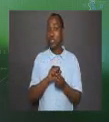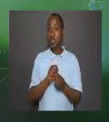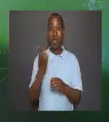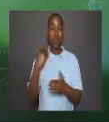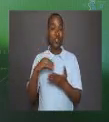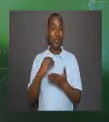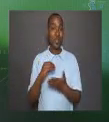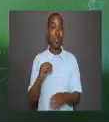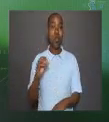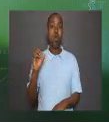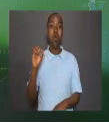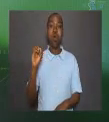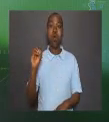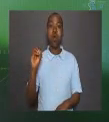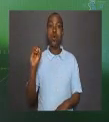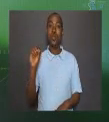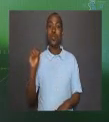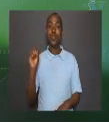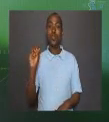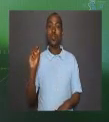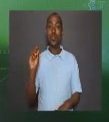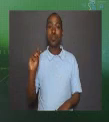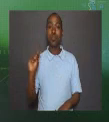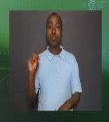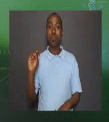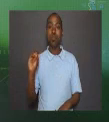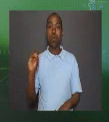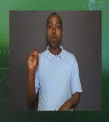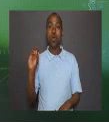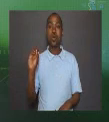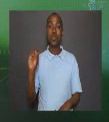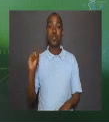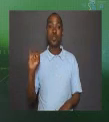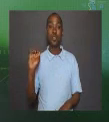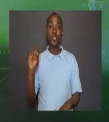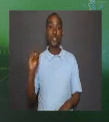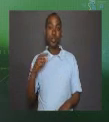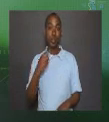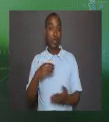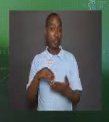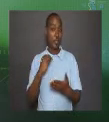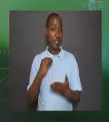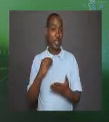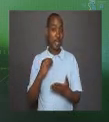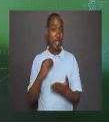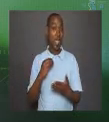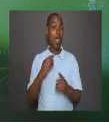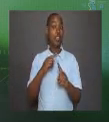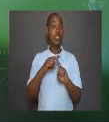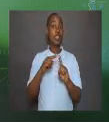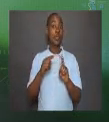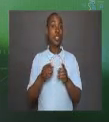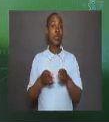Osmosis is the movement of water molecules across a semi-permeable membrane from